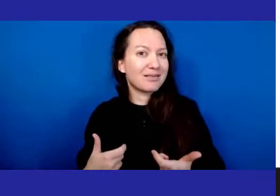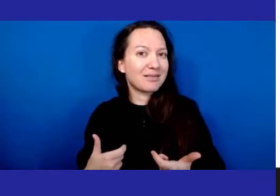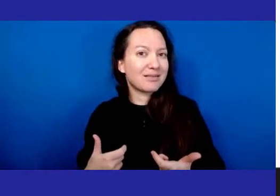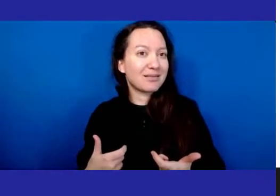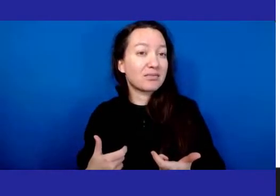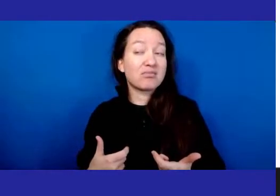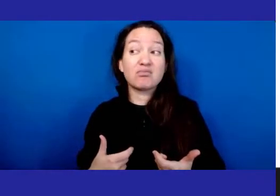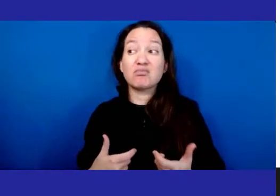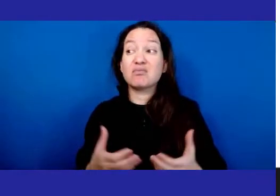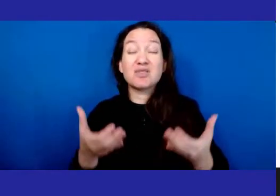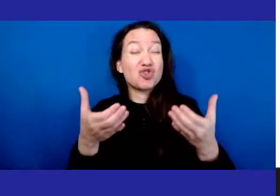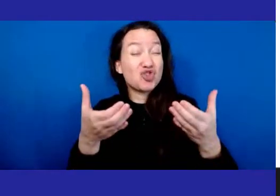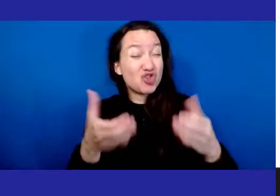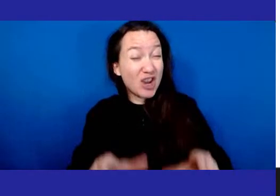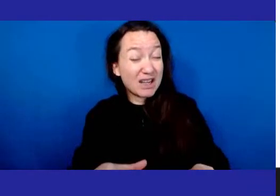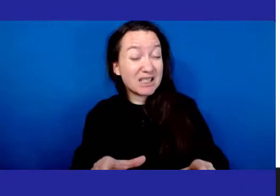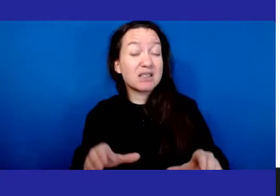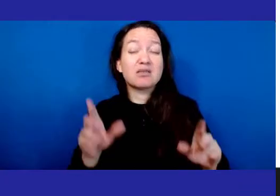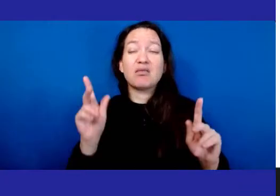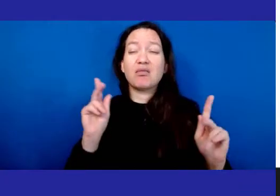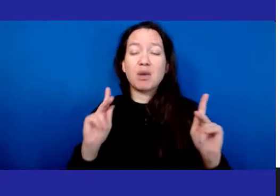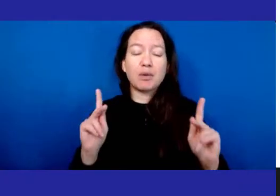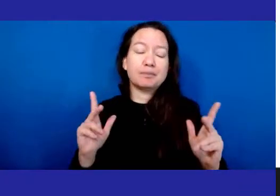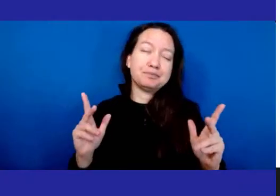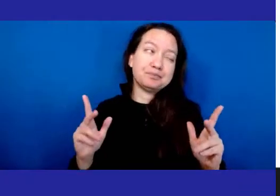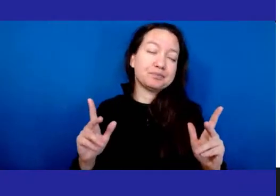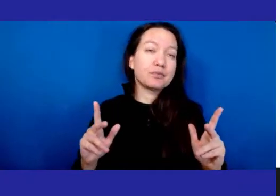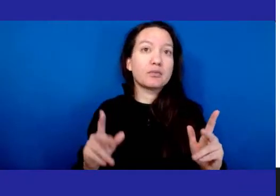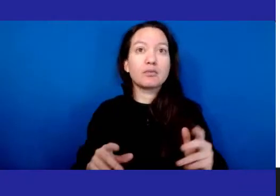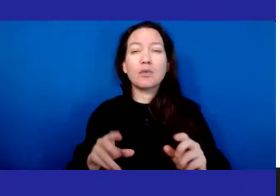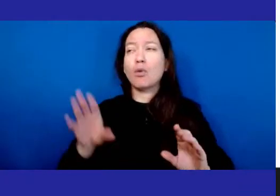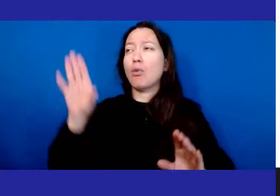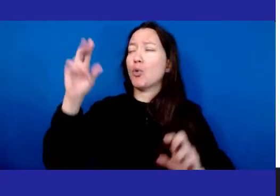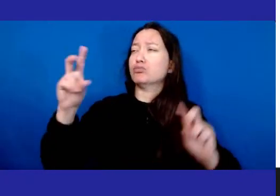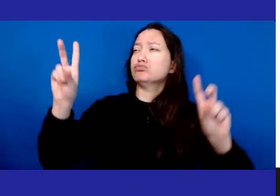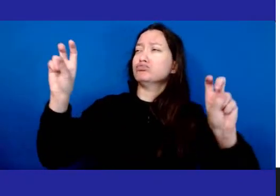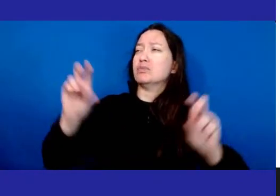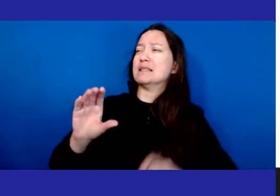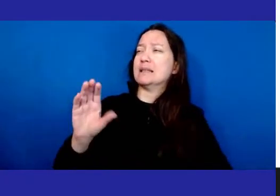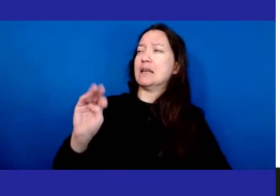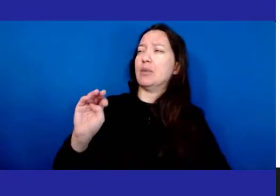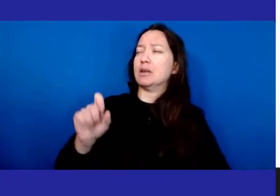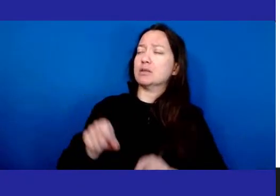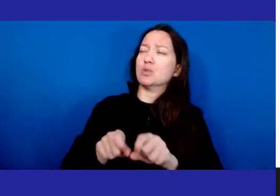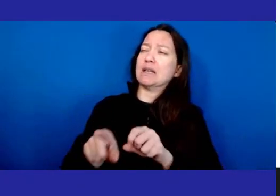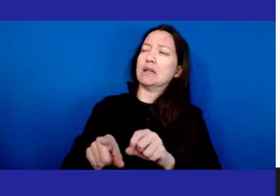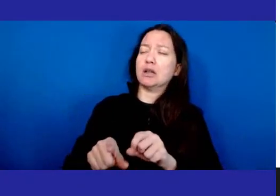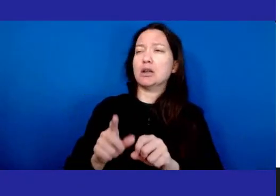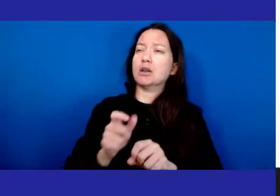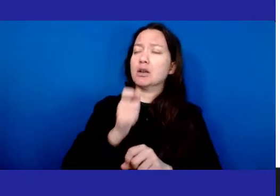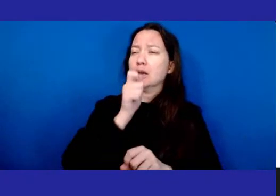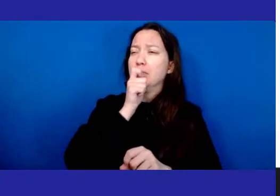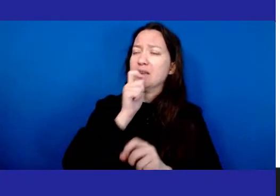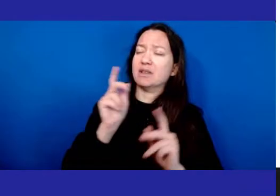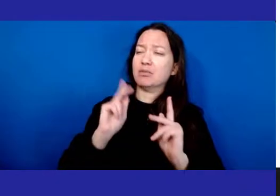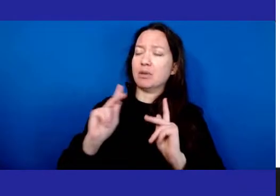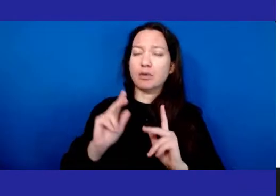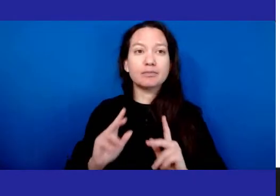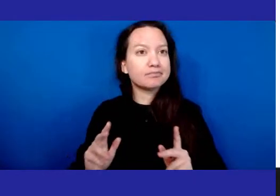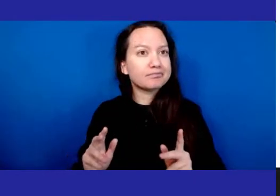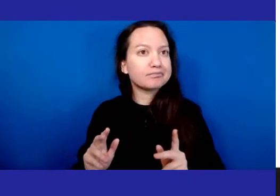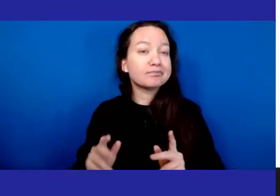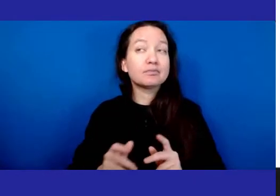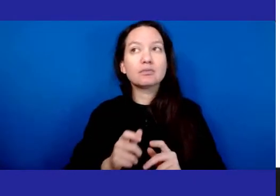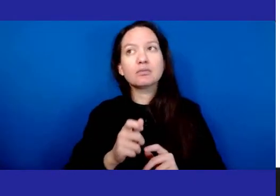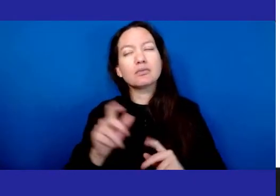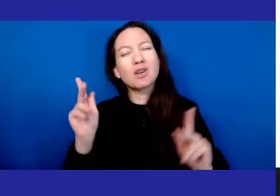of getting the people, because you raise an issue like this, CMS will send it to the privacy people. And the privacy